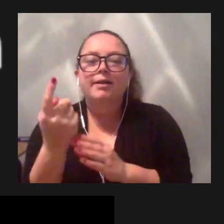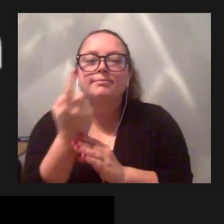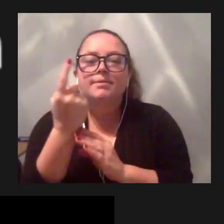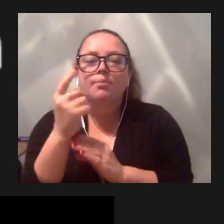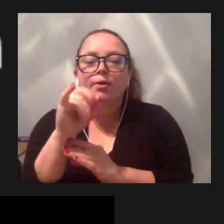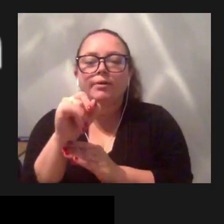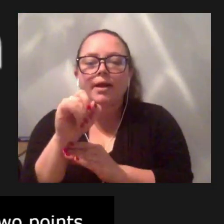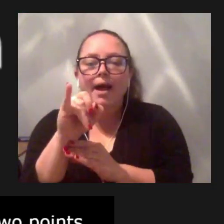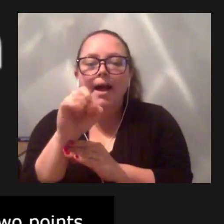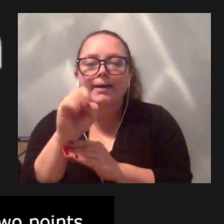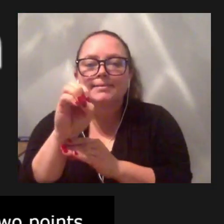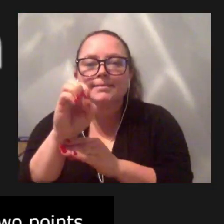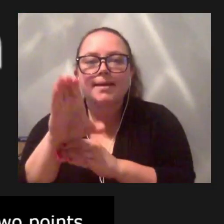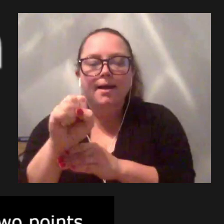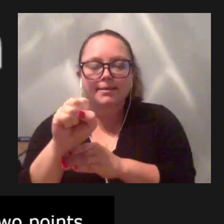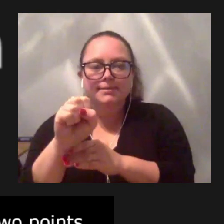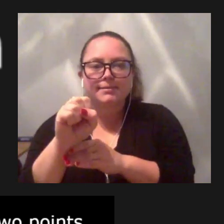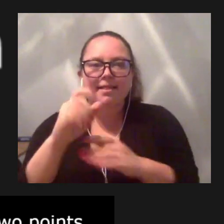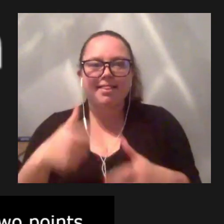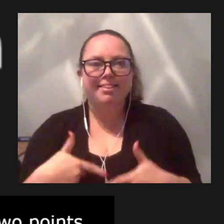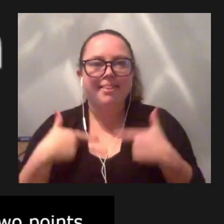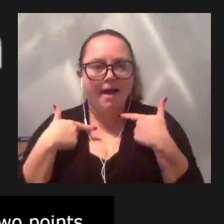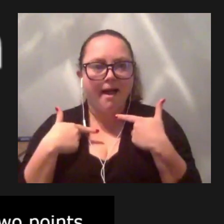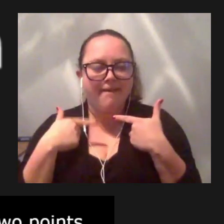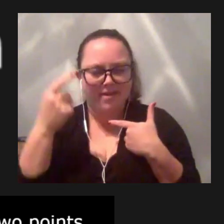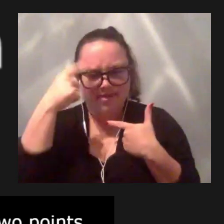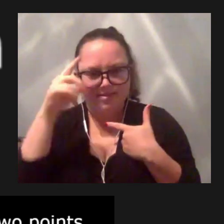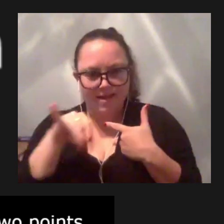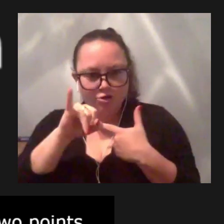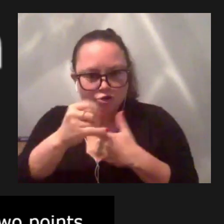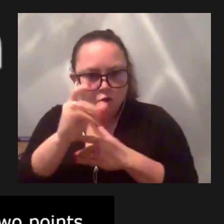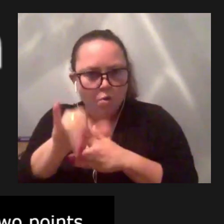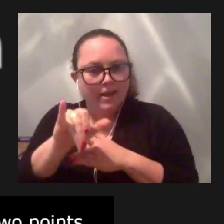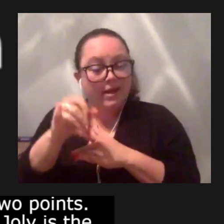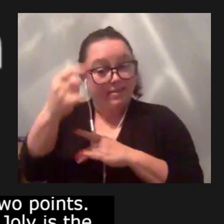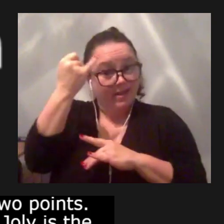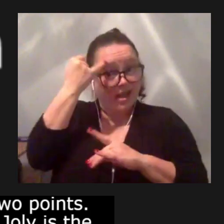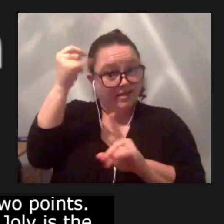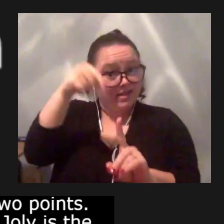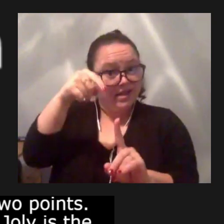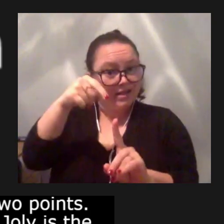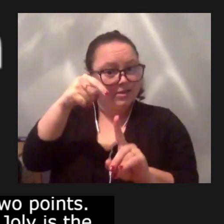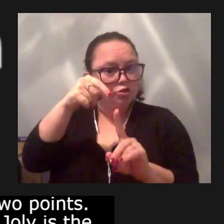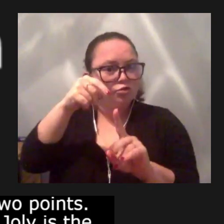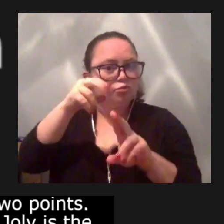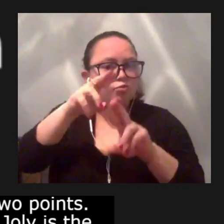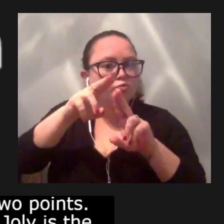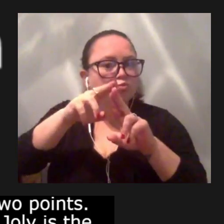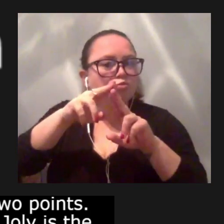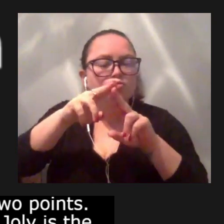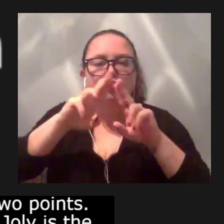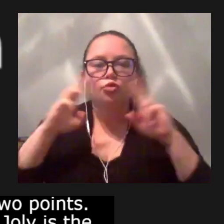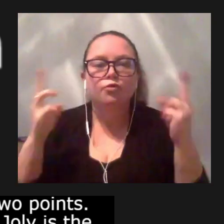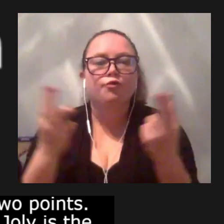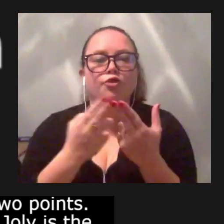Jolie, that the idea is to make universal accessibility. So this has really hit a philosophical